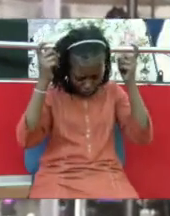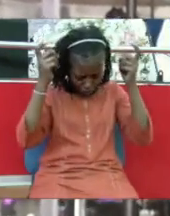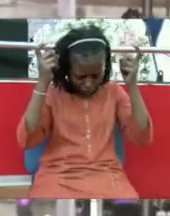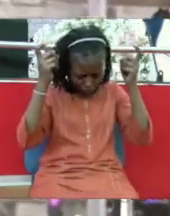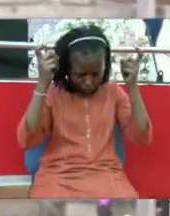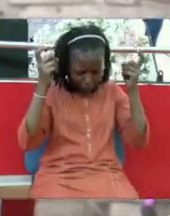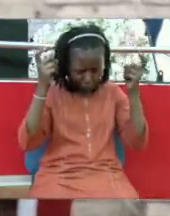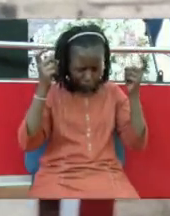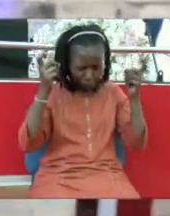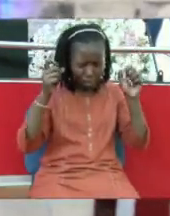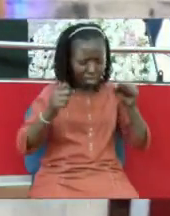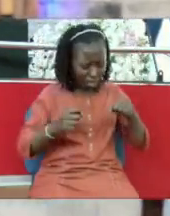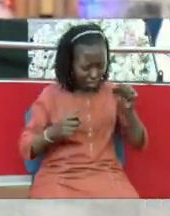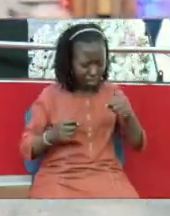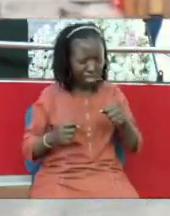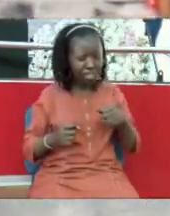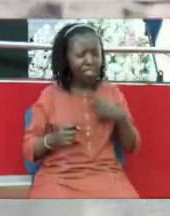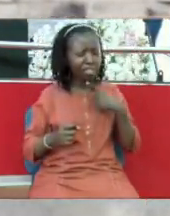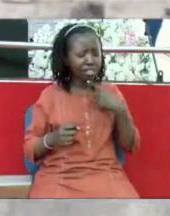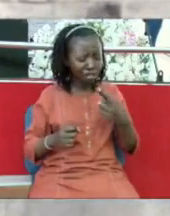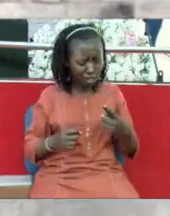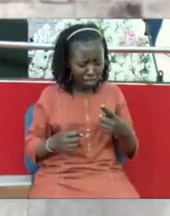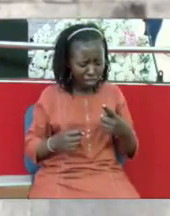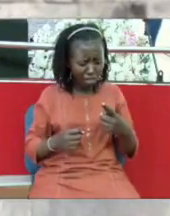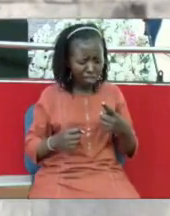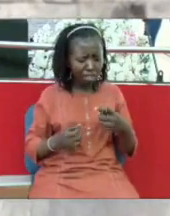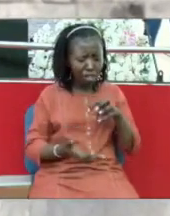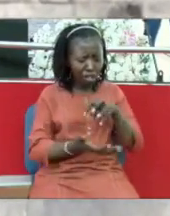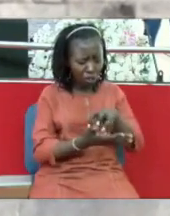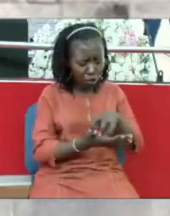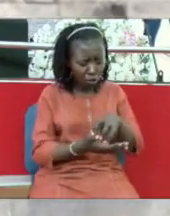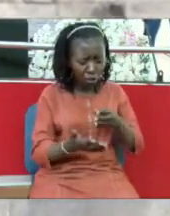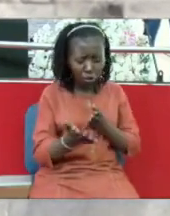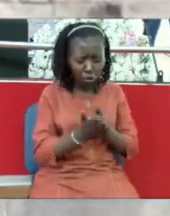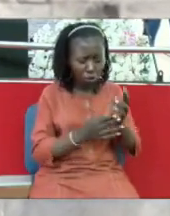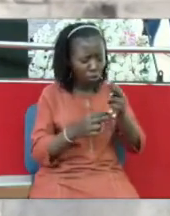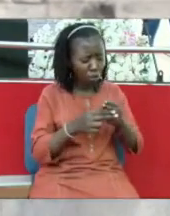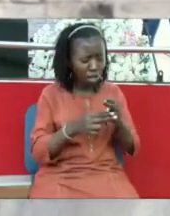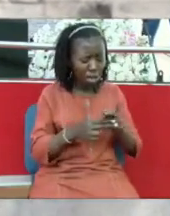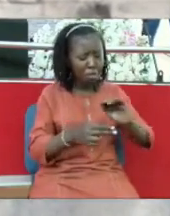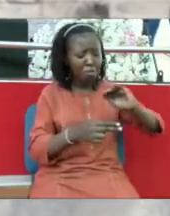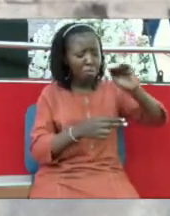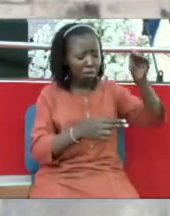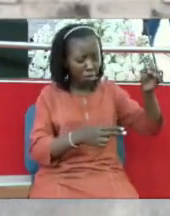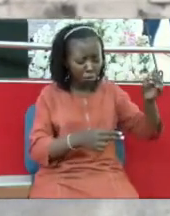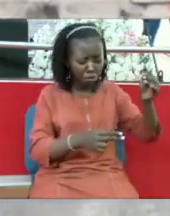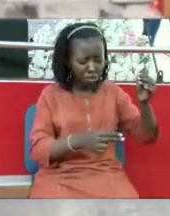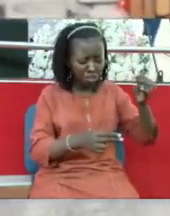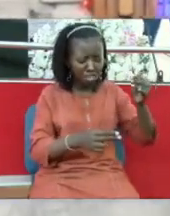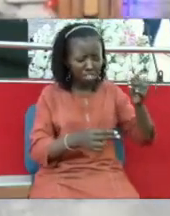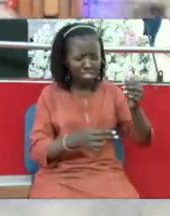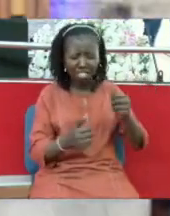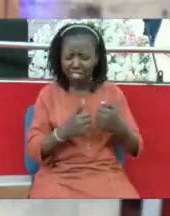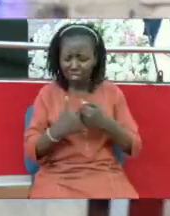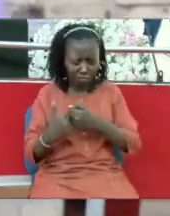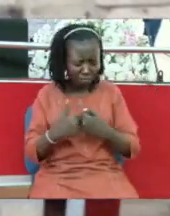Yes, I want to tell you, address that issue by name. That mountain, that